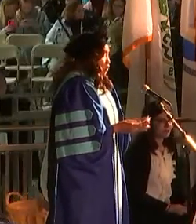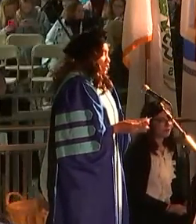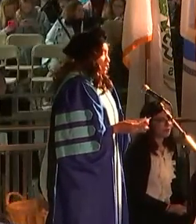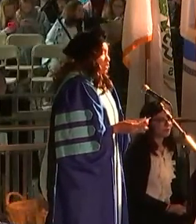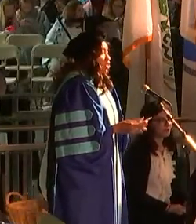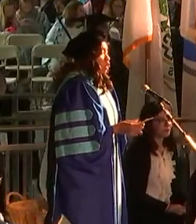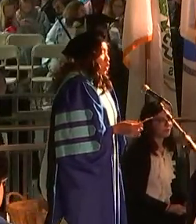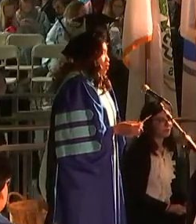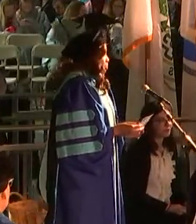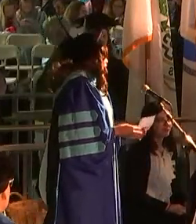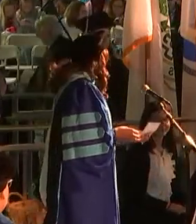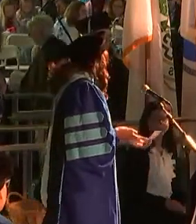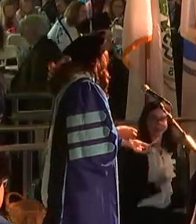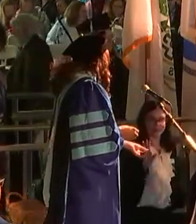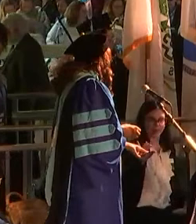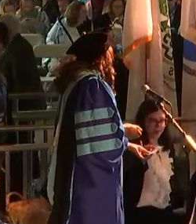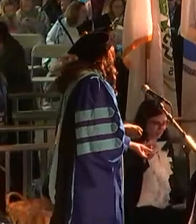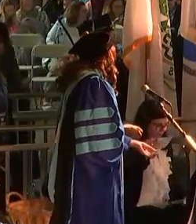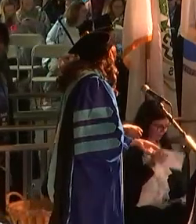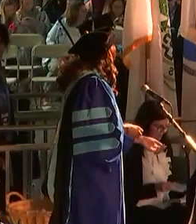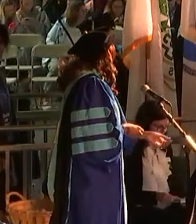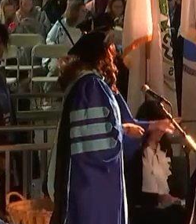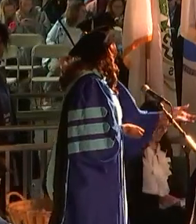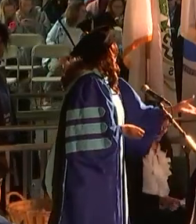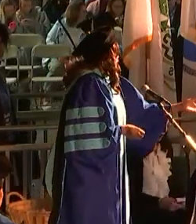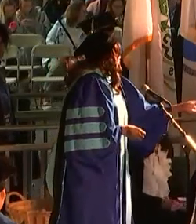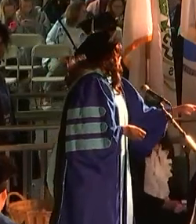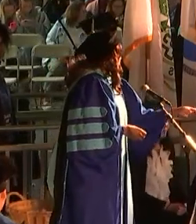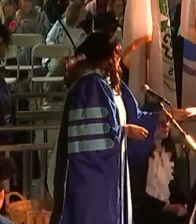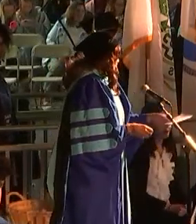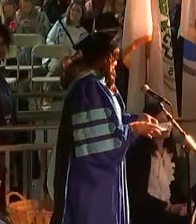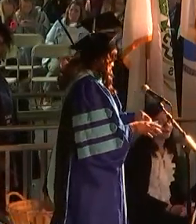Alexandra Lucille Gomes.